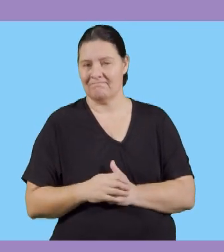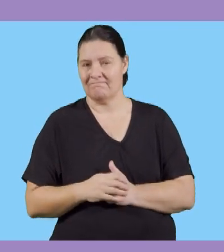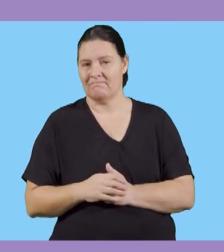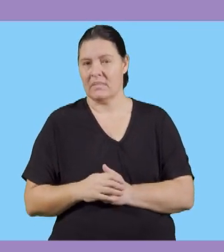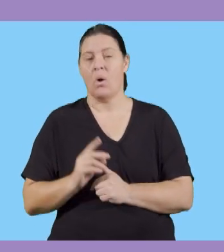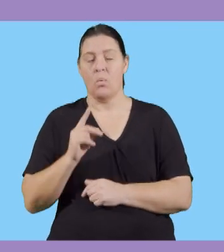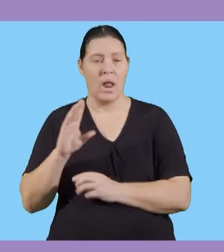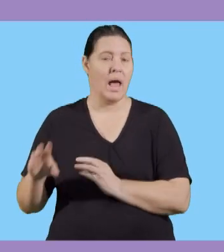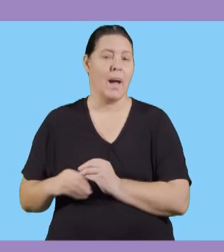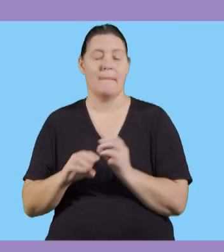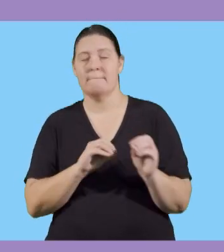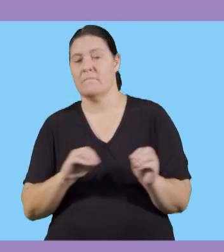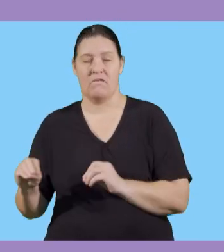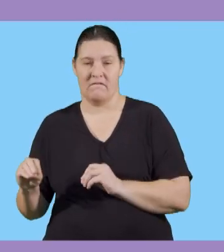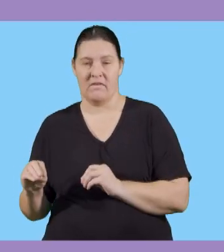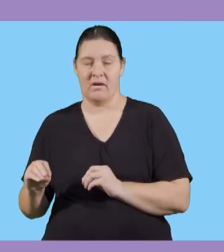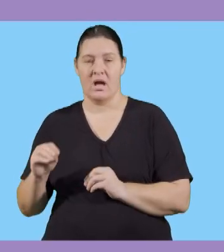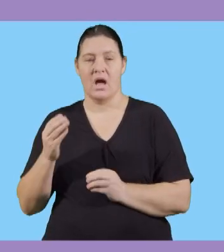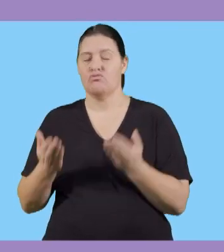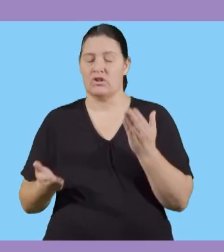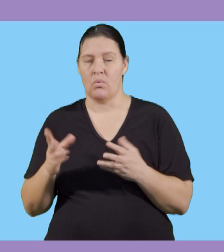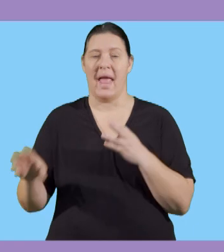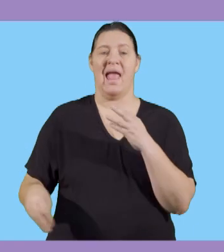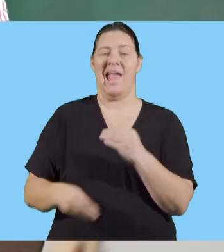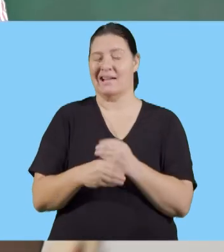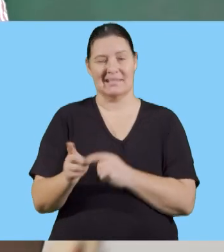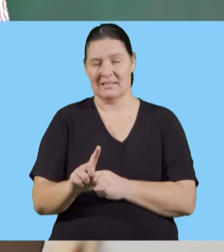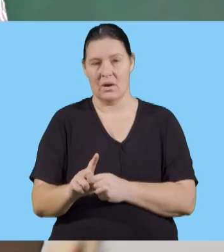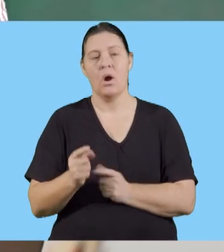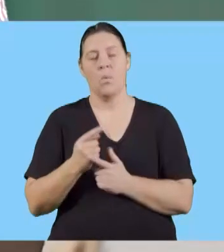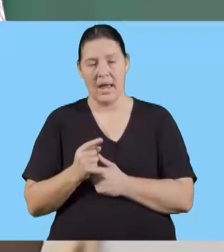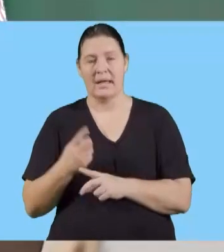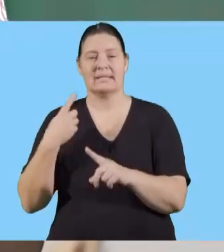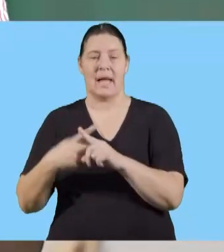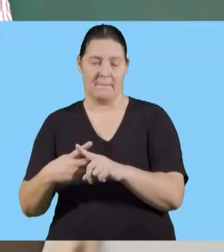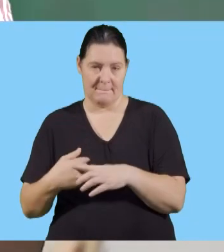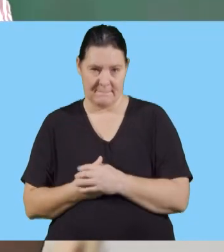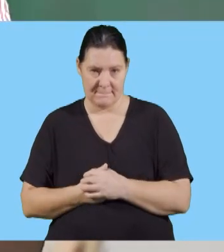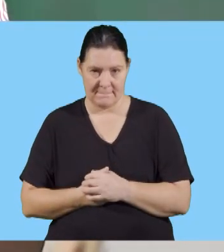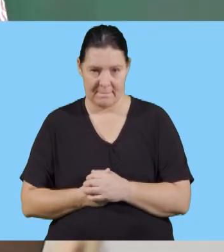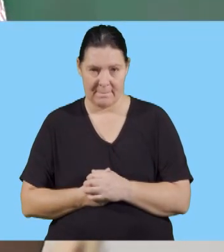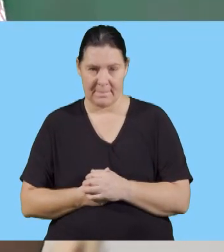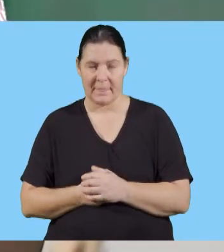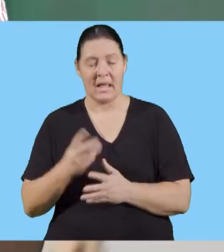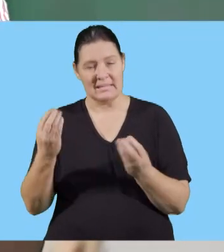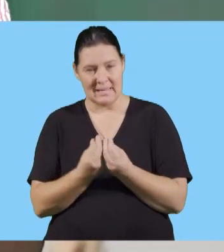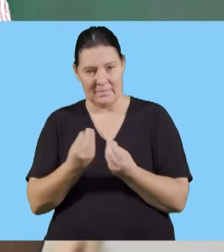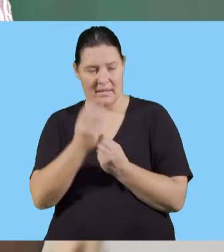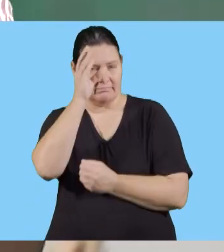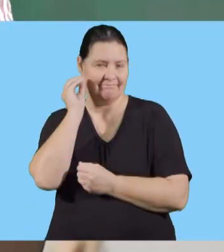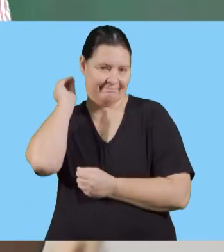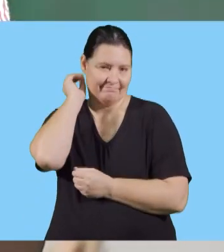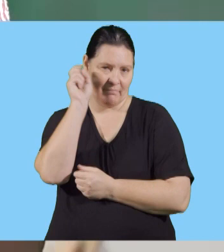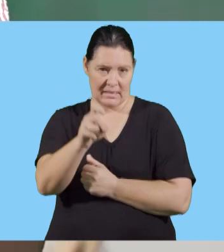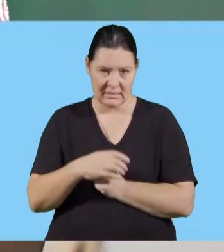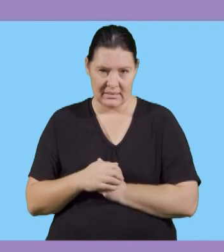not move with our ratios by adding. Instead, we move by multiplying. That is something that you should always remember.